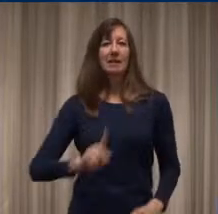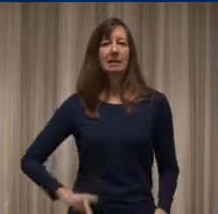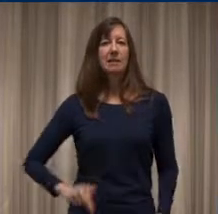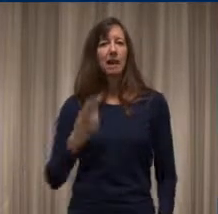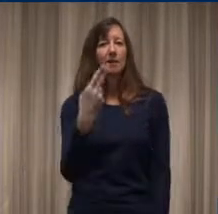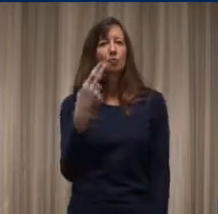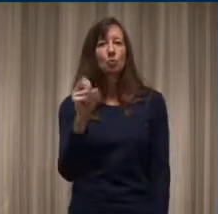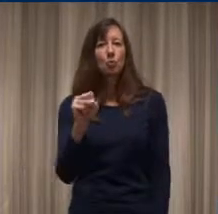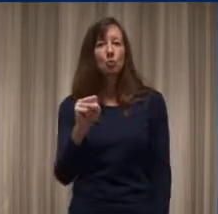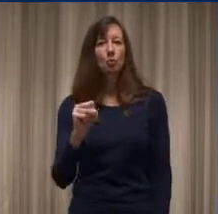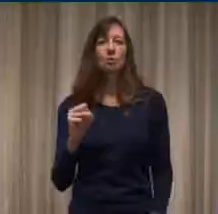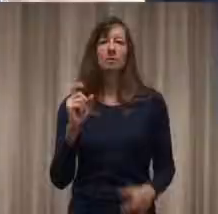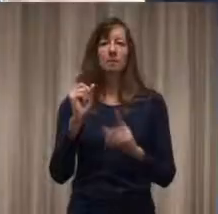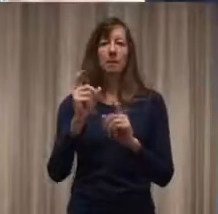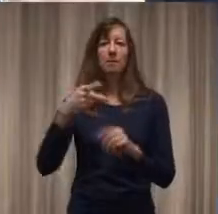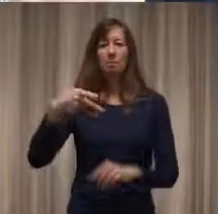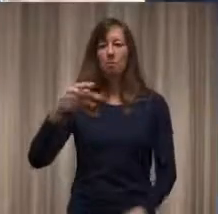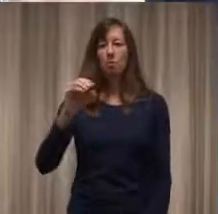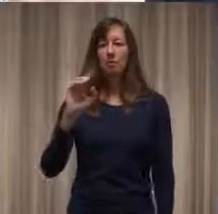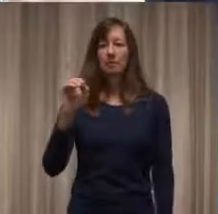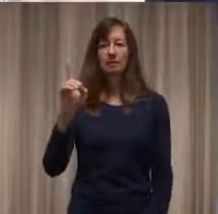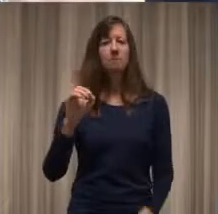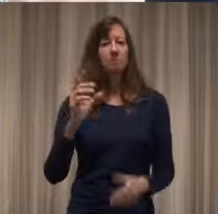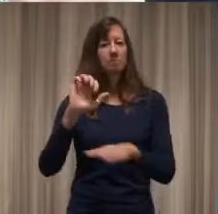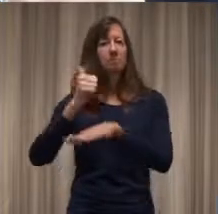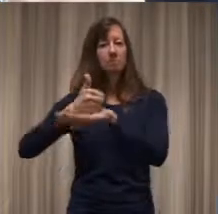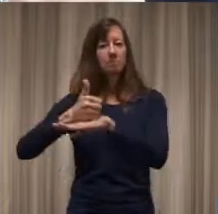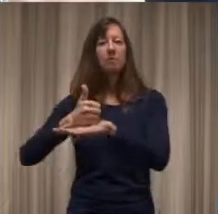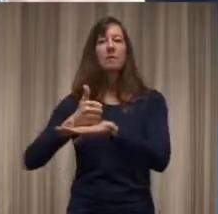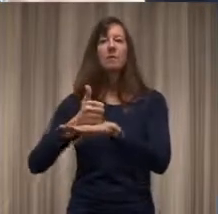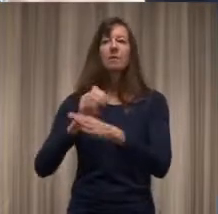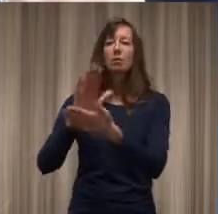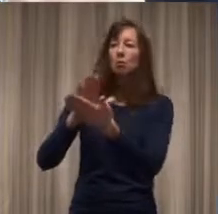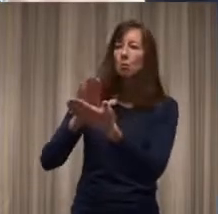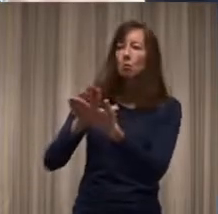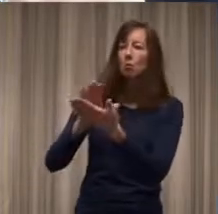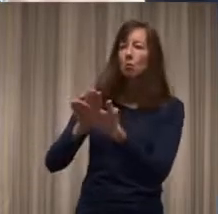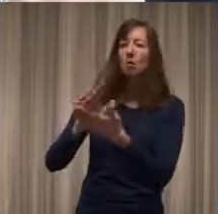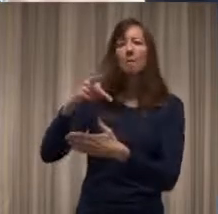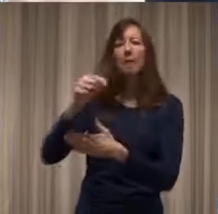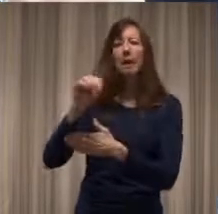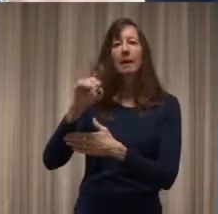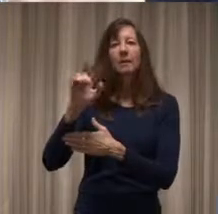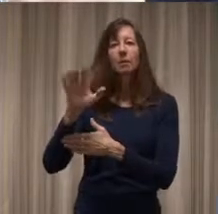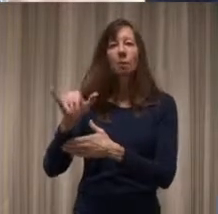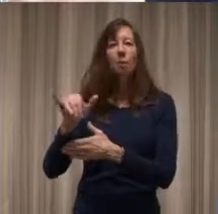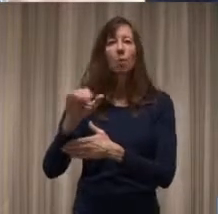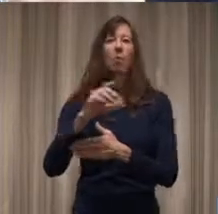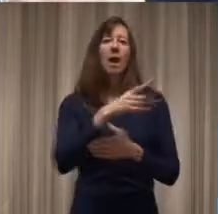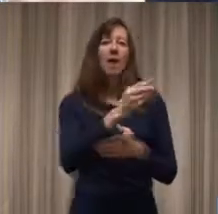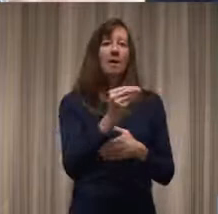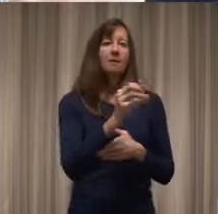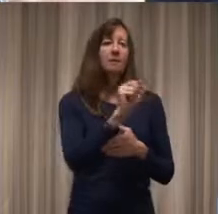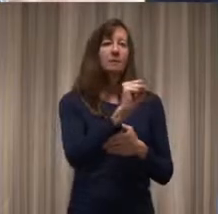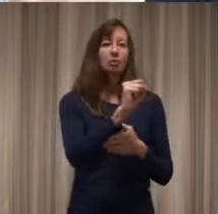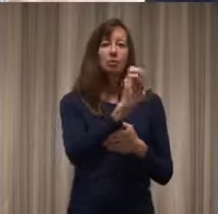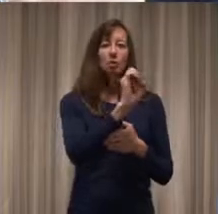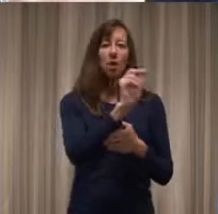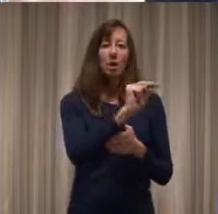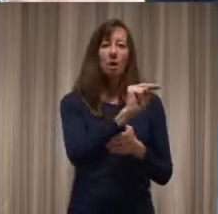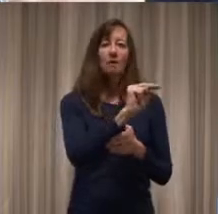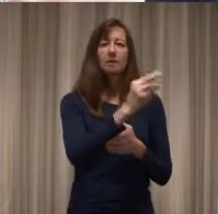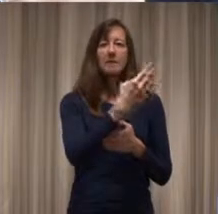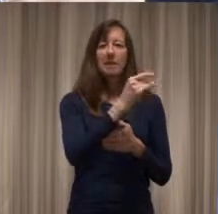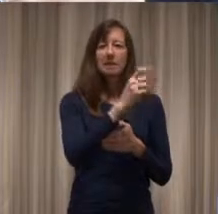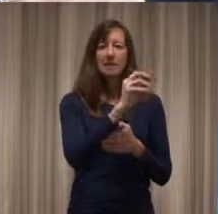from the school superintendent Patalino, school board president Shaughnessy, and all the school board members, all